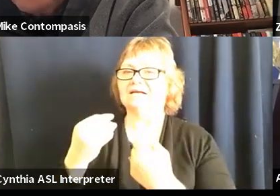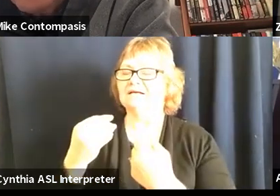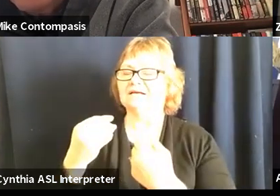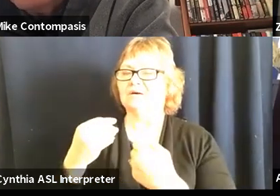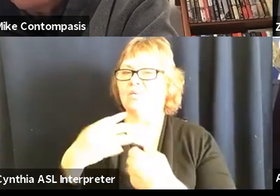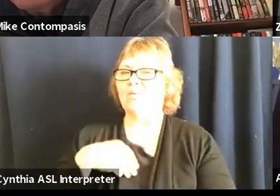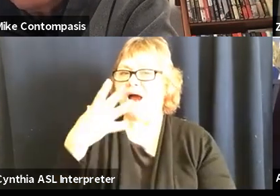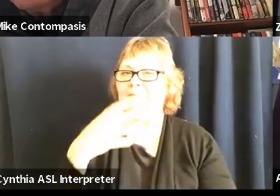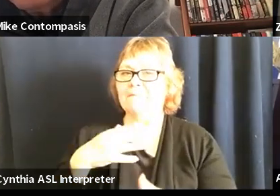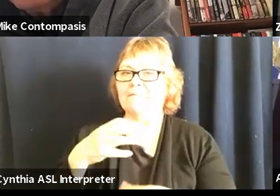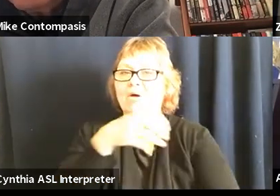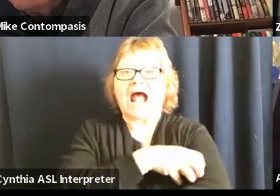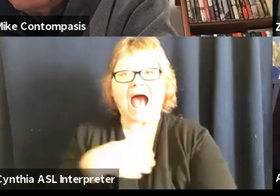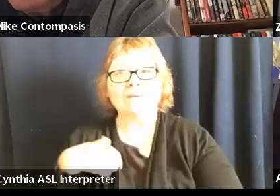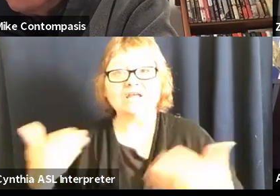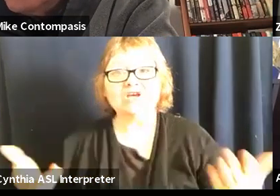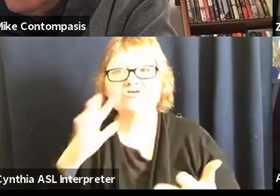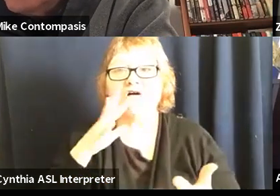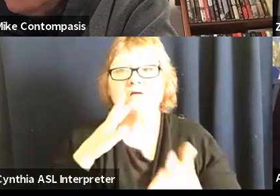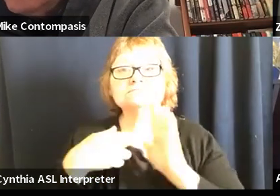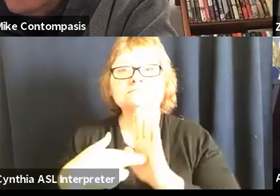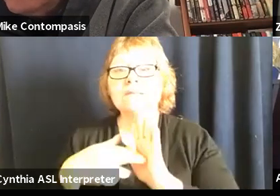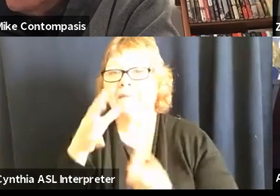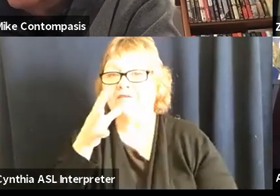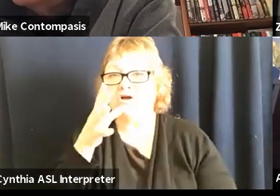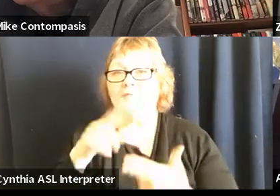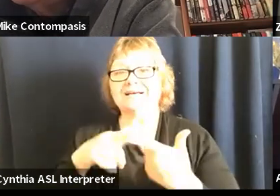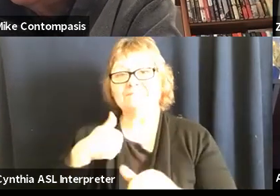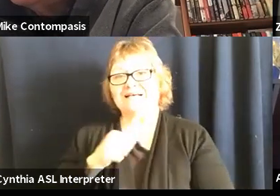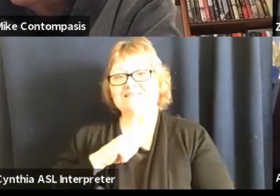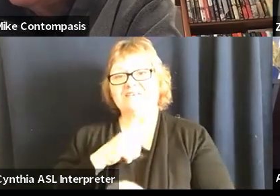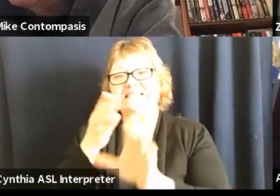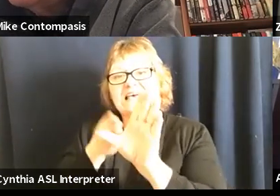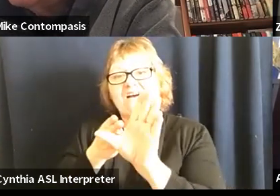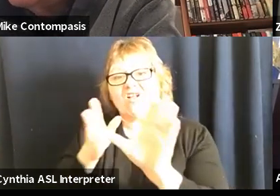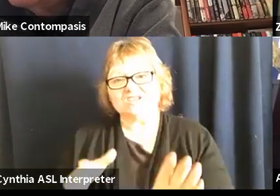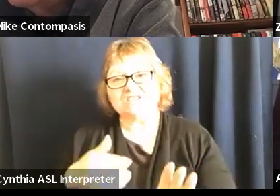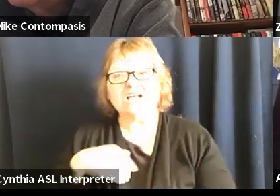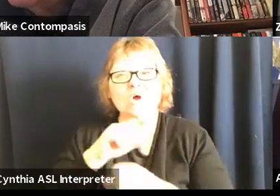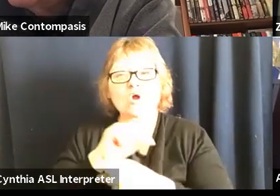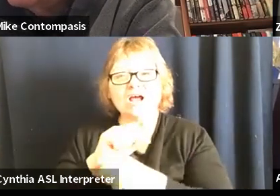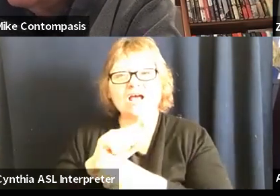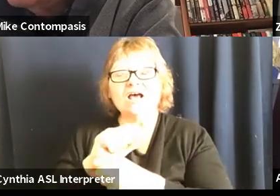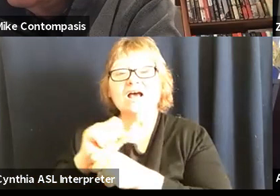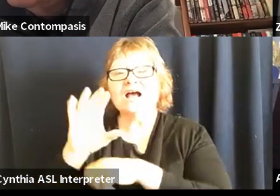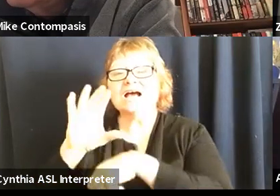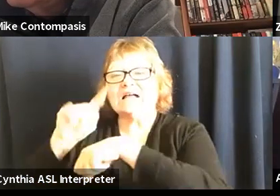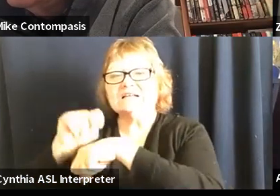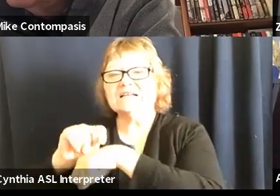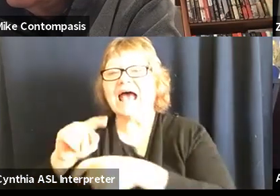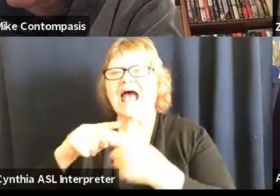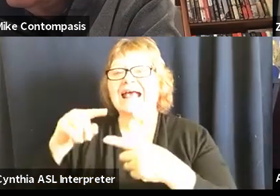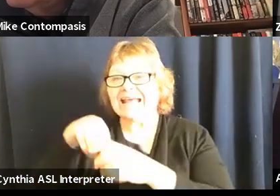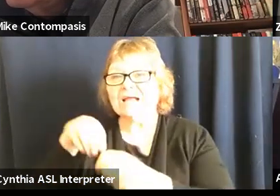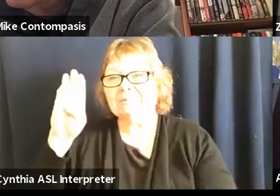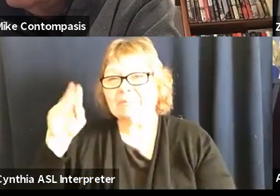Although I'm here speaking as a mother, I'm also a psychologist and work as a clinician and a consultant in a BPS high school, and have